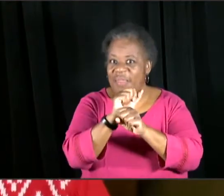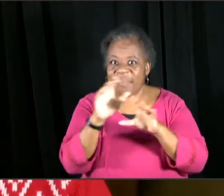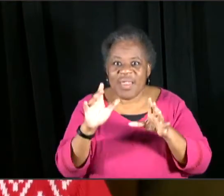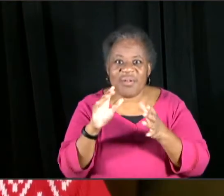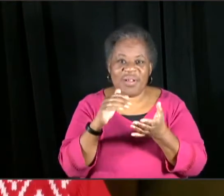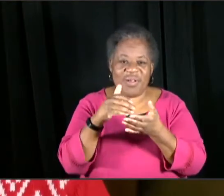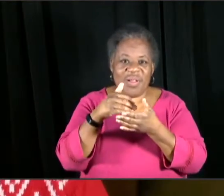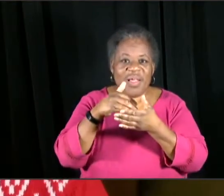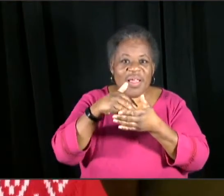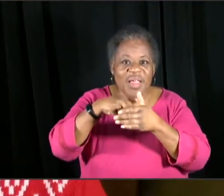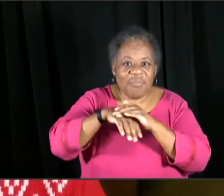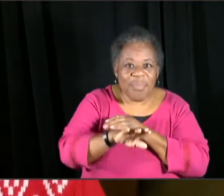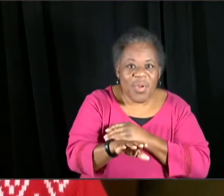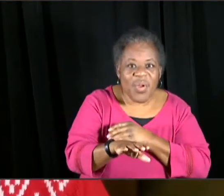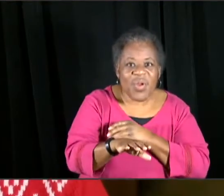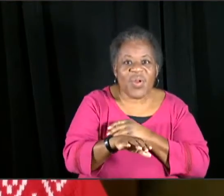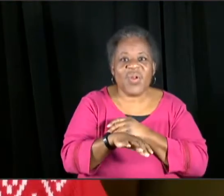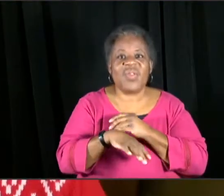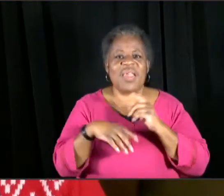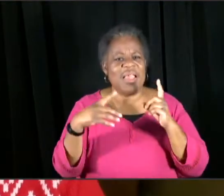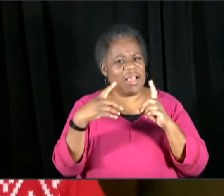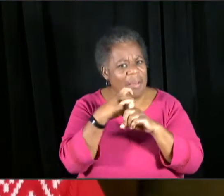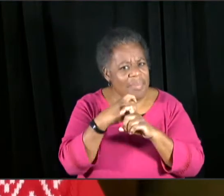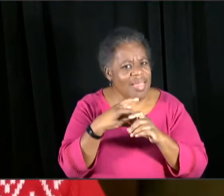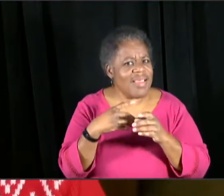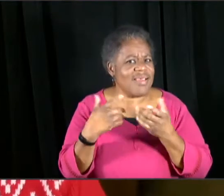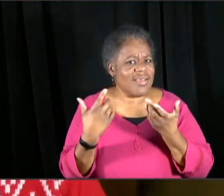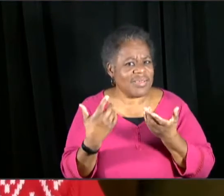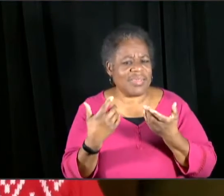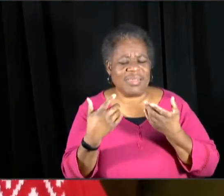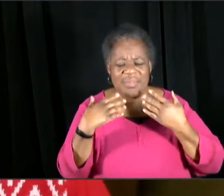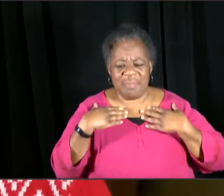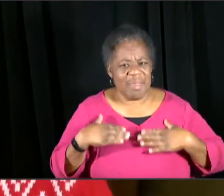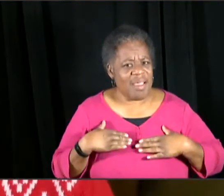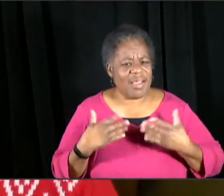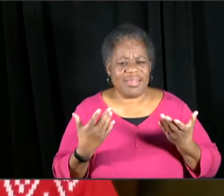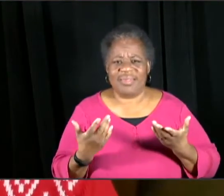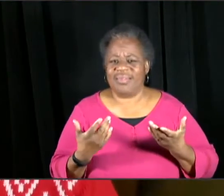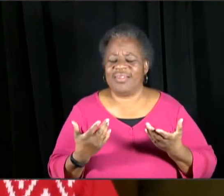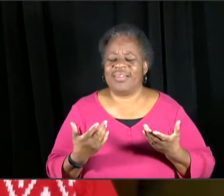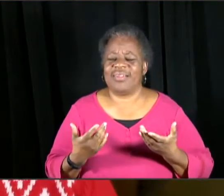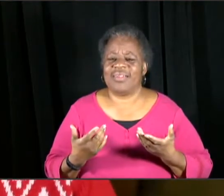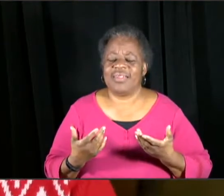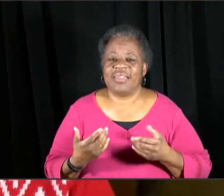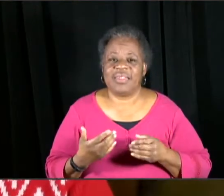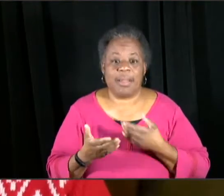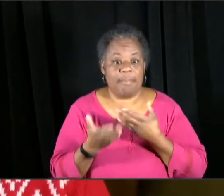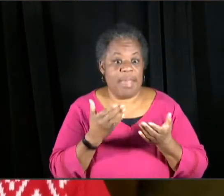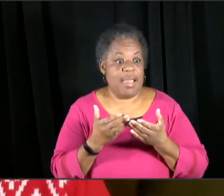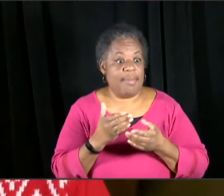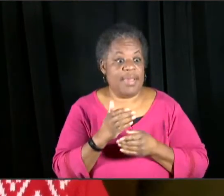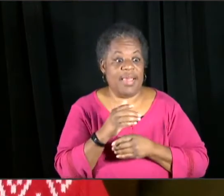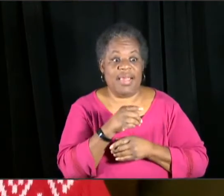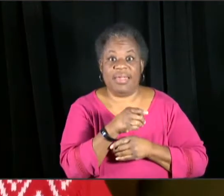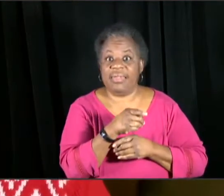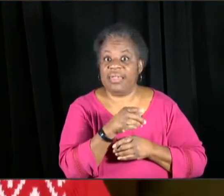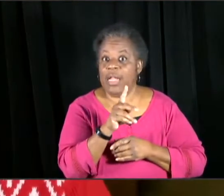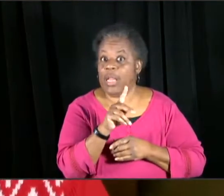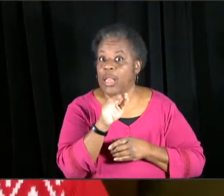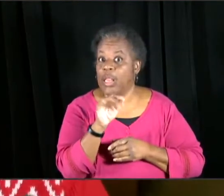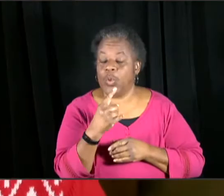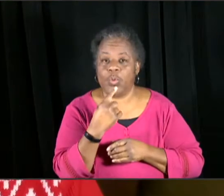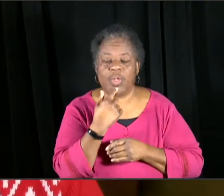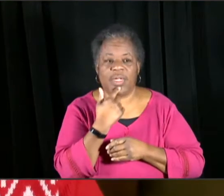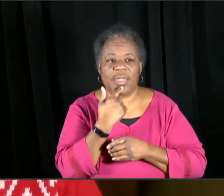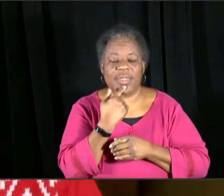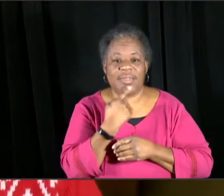often amazed at the complexity and the wonder of the human body. Another reason may be because of what it uniquely tells us